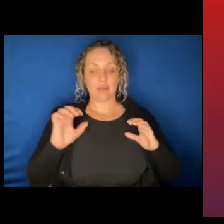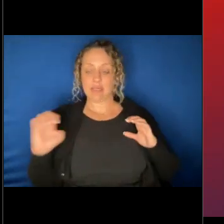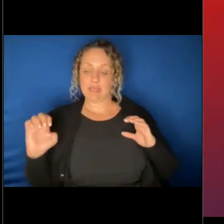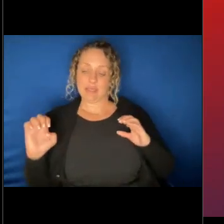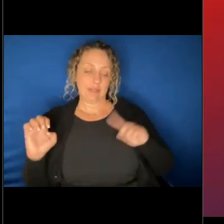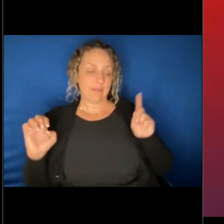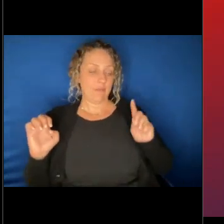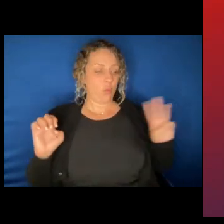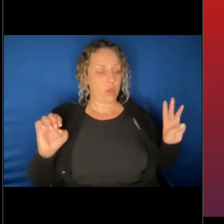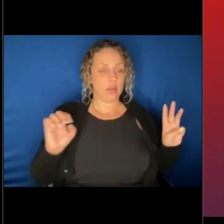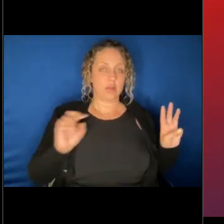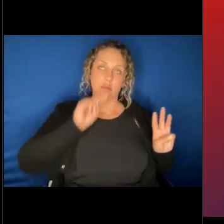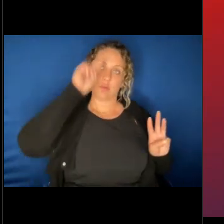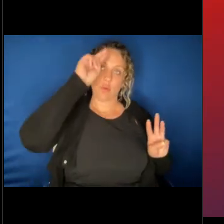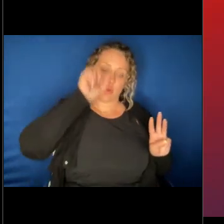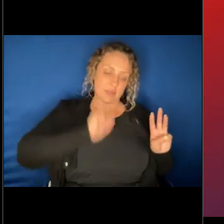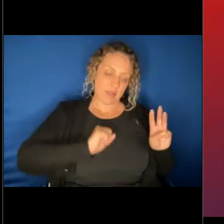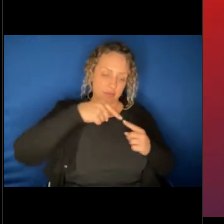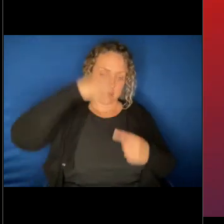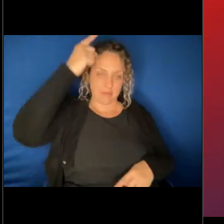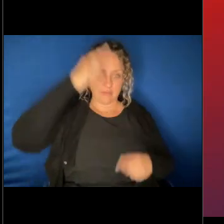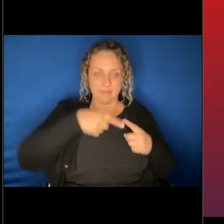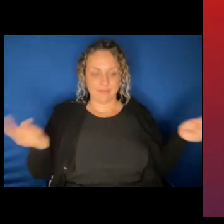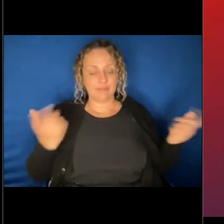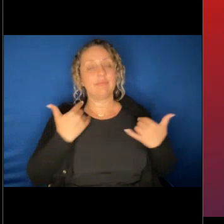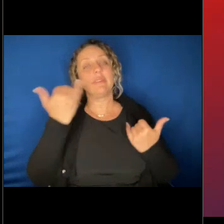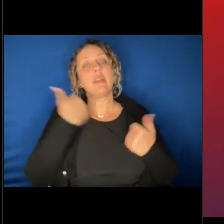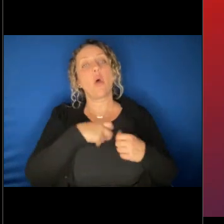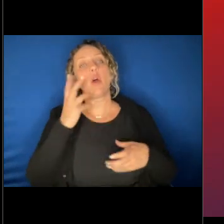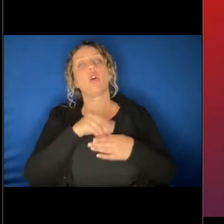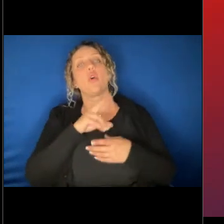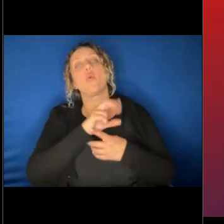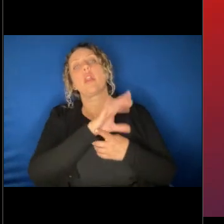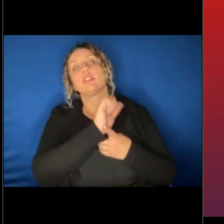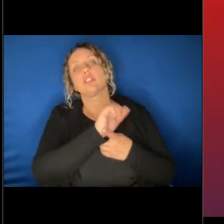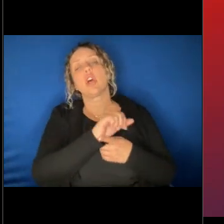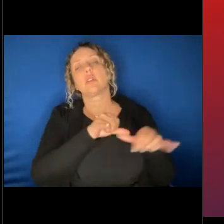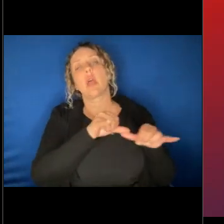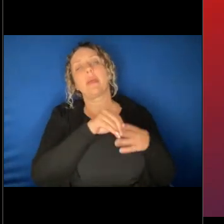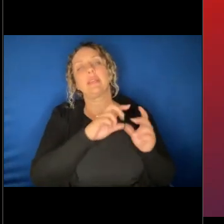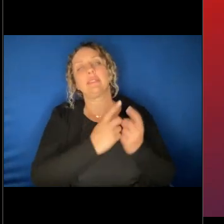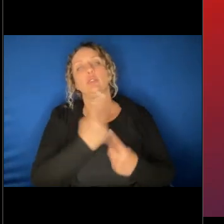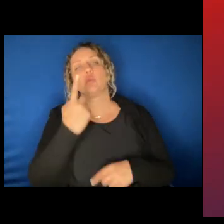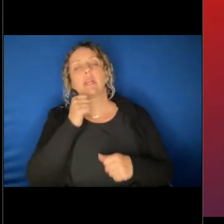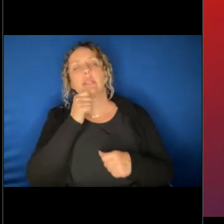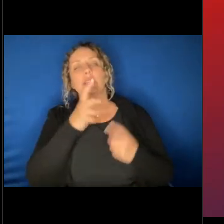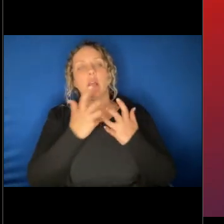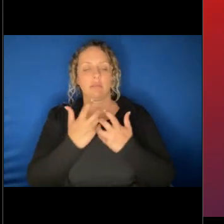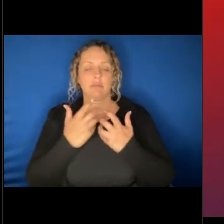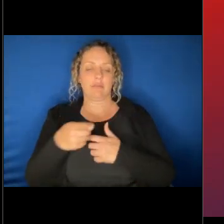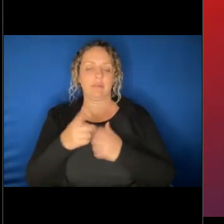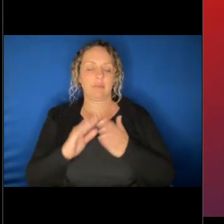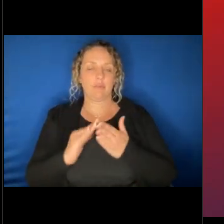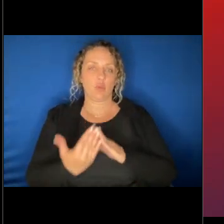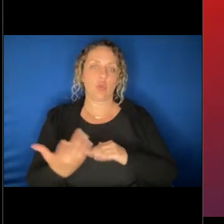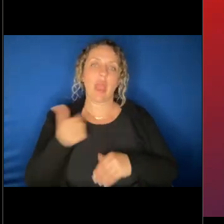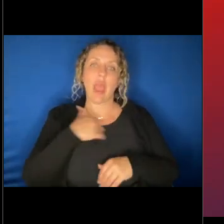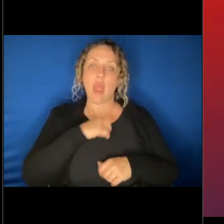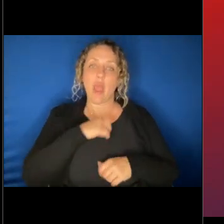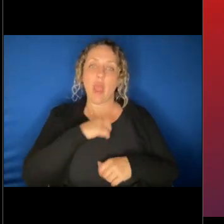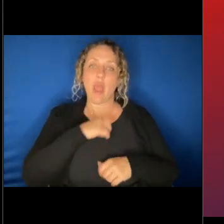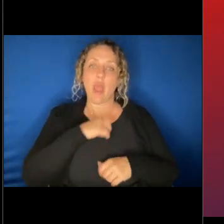west side and the north is different from the south. As we have it now, including Renaissance Commons into District 1 is not in character for the community. I don't believe